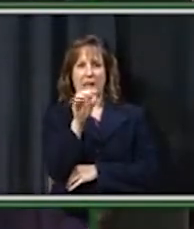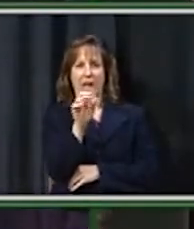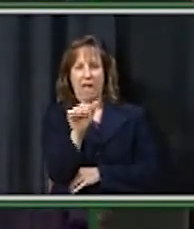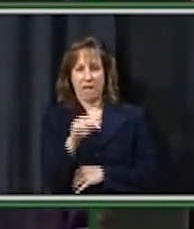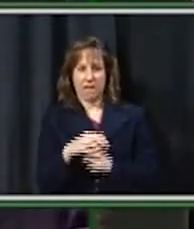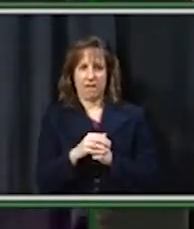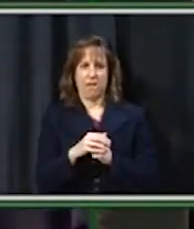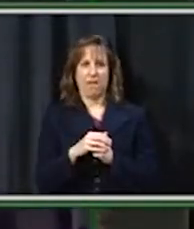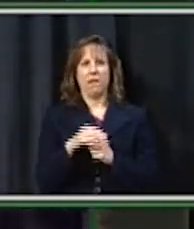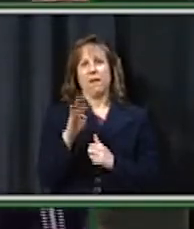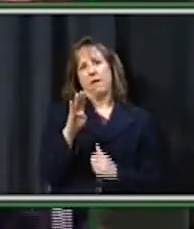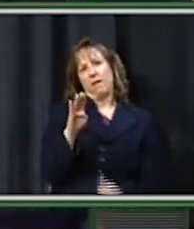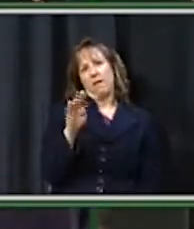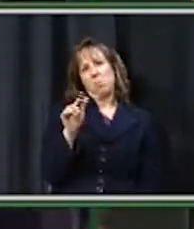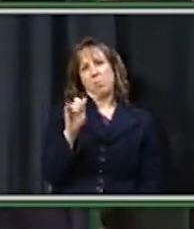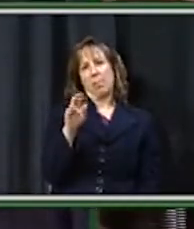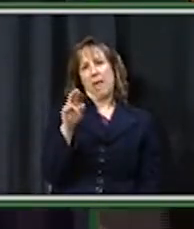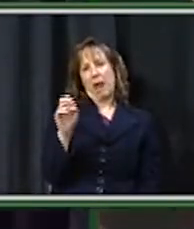Claire Doherty.